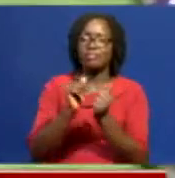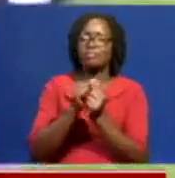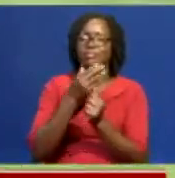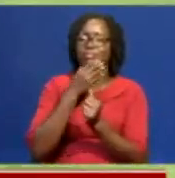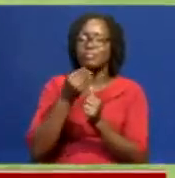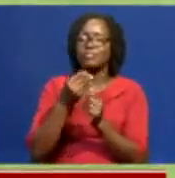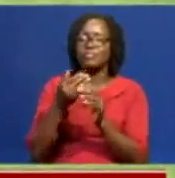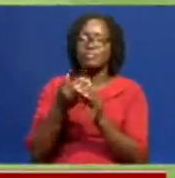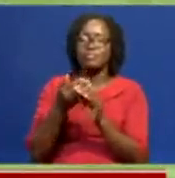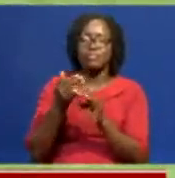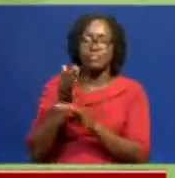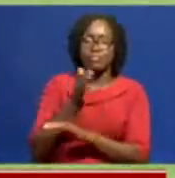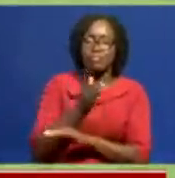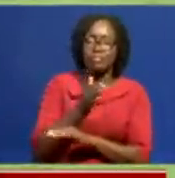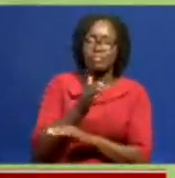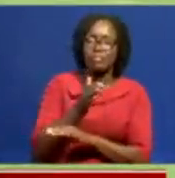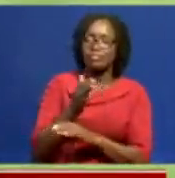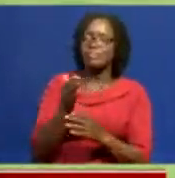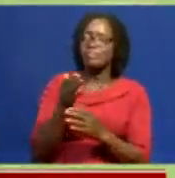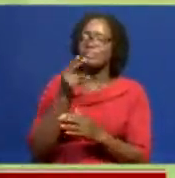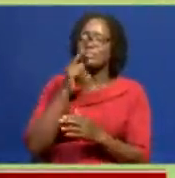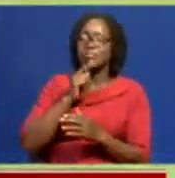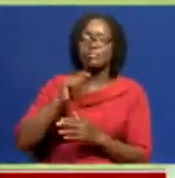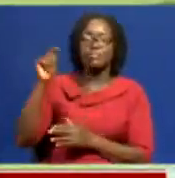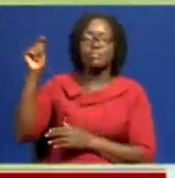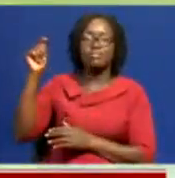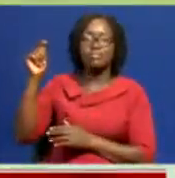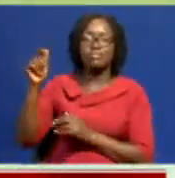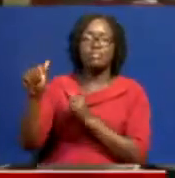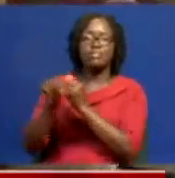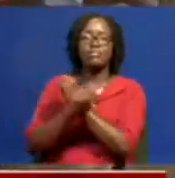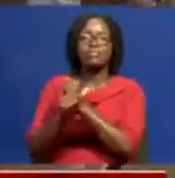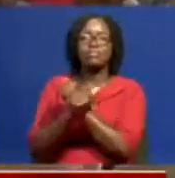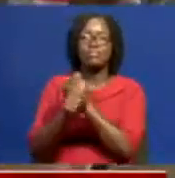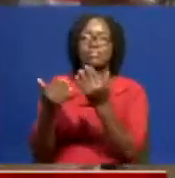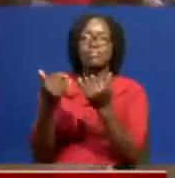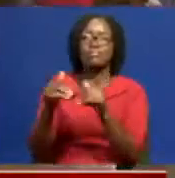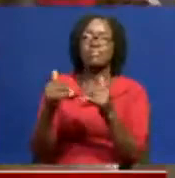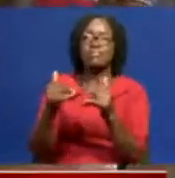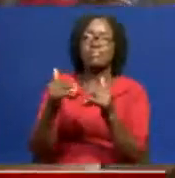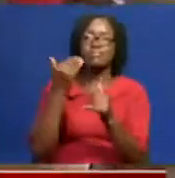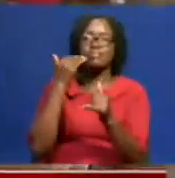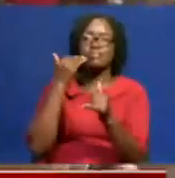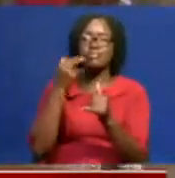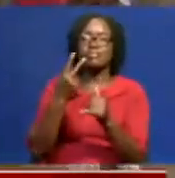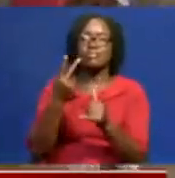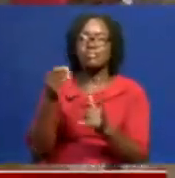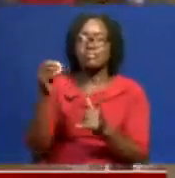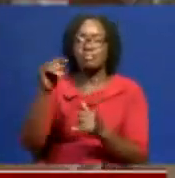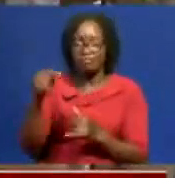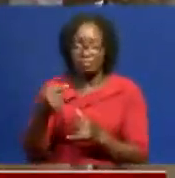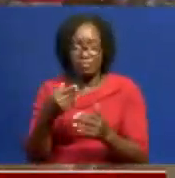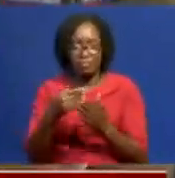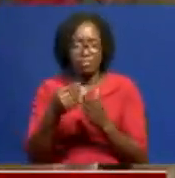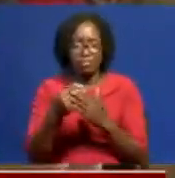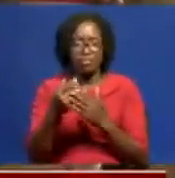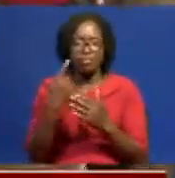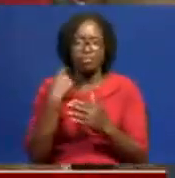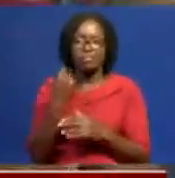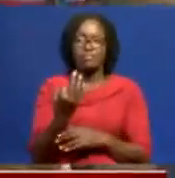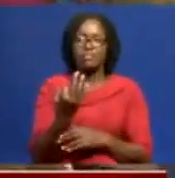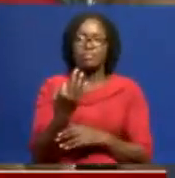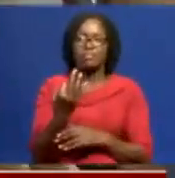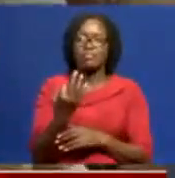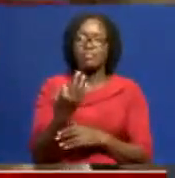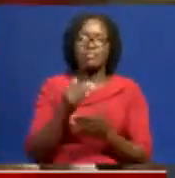after Geoffrey Ouma was shown a straight red for dangerous play. Siaya walks away with 200,000 Kenya shillings for finishing third,